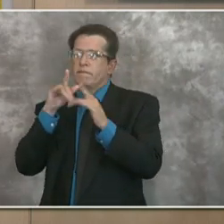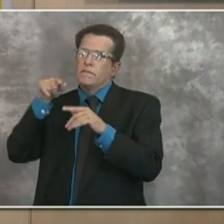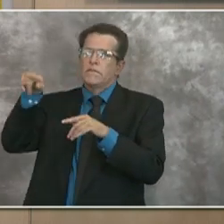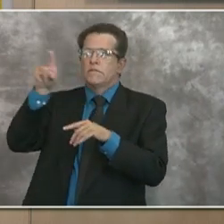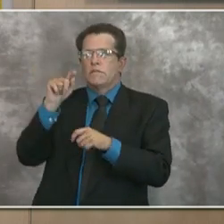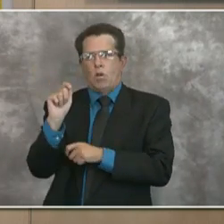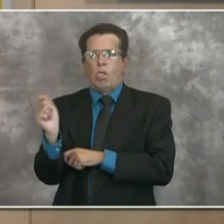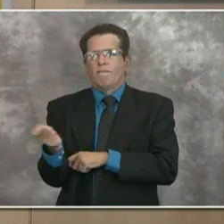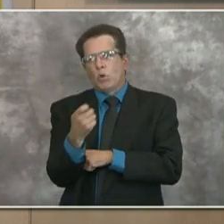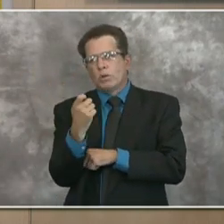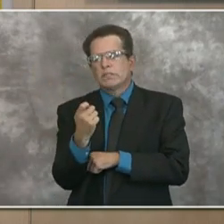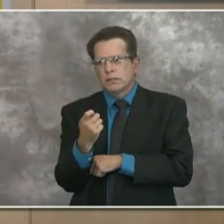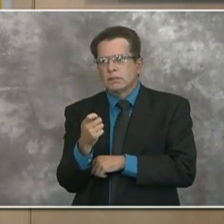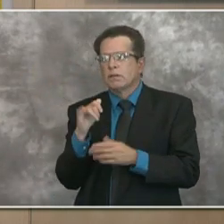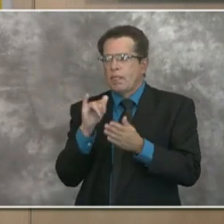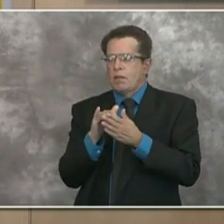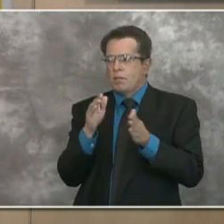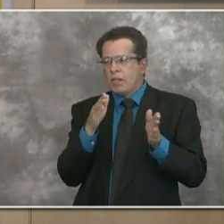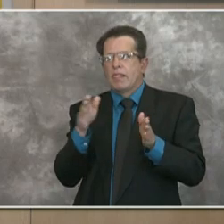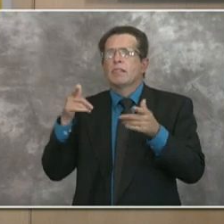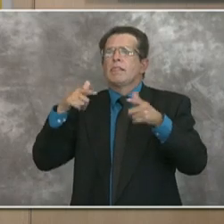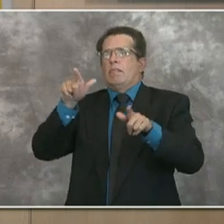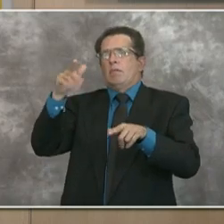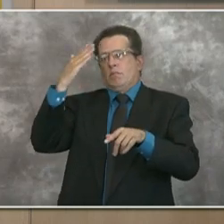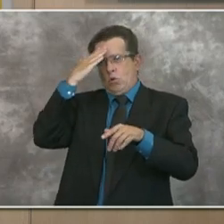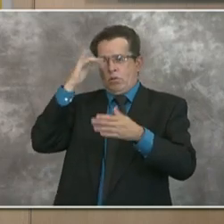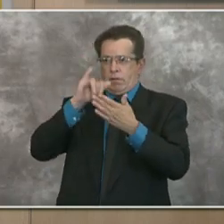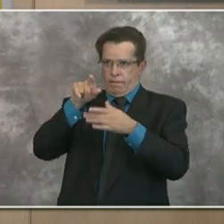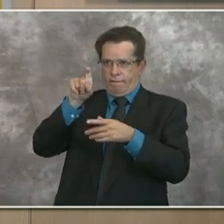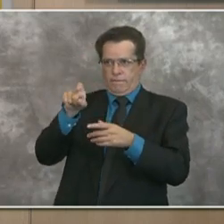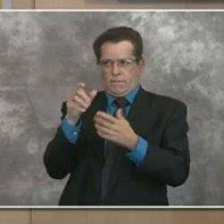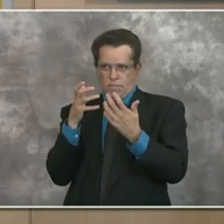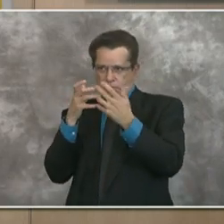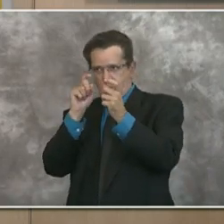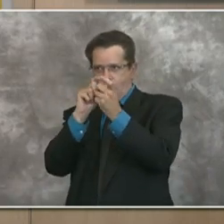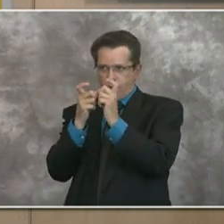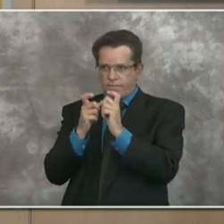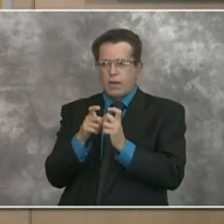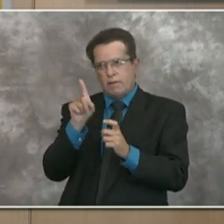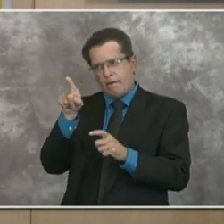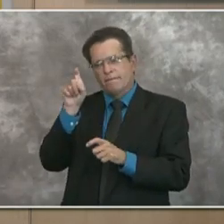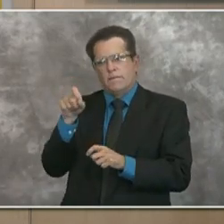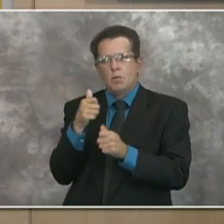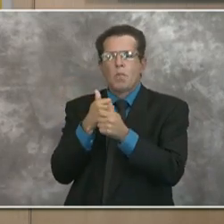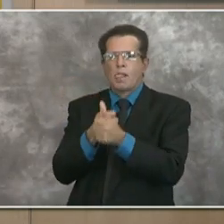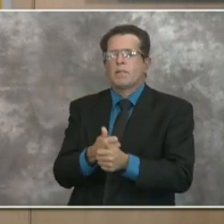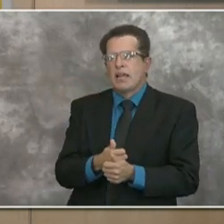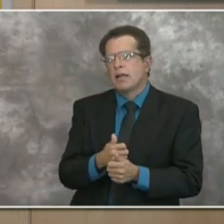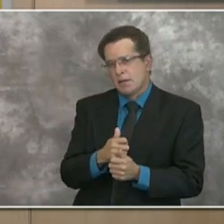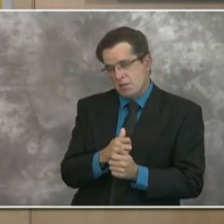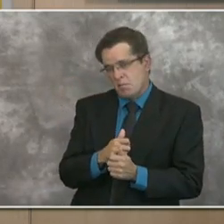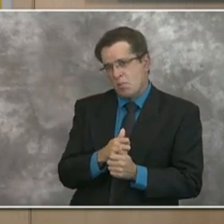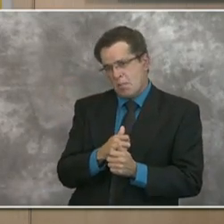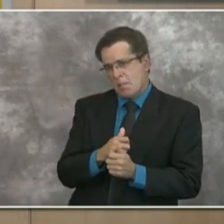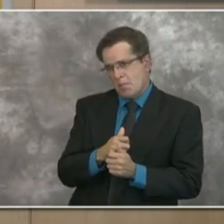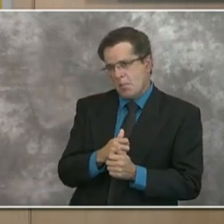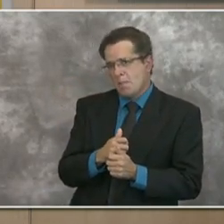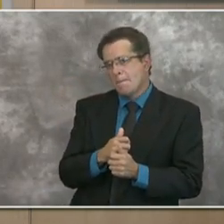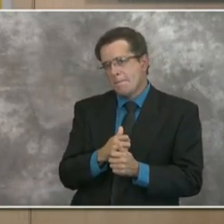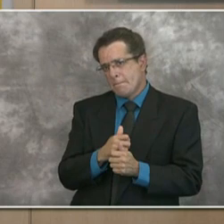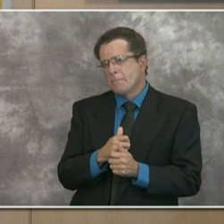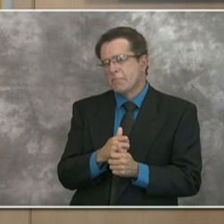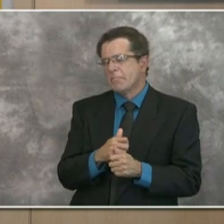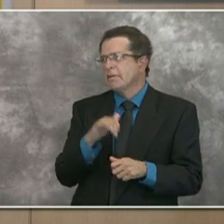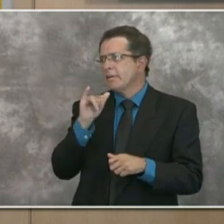courses that have already submitted their plans and letting them know that that's a modification that they will need to accommodate. Okay, next question